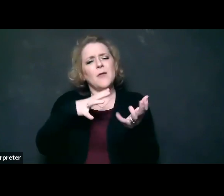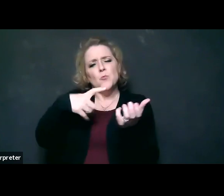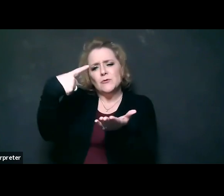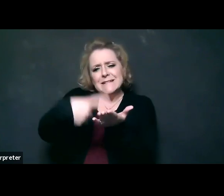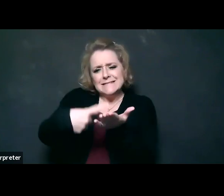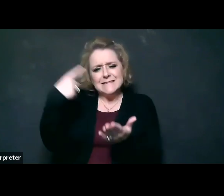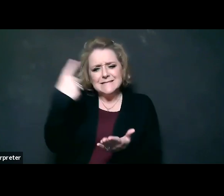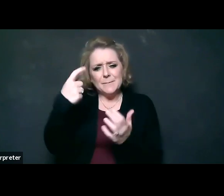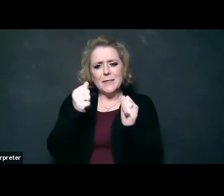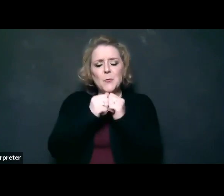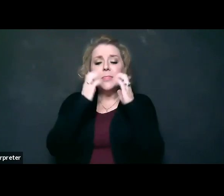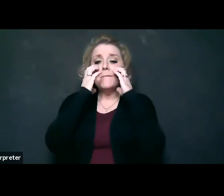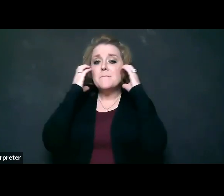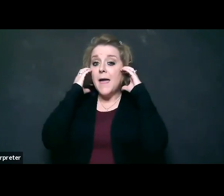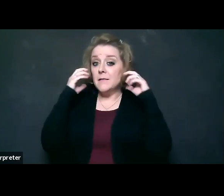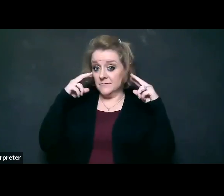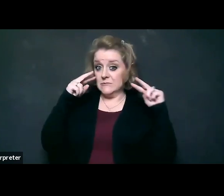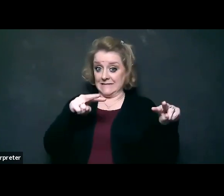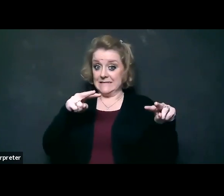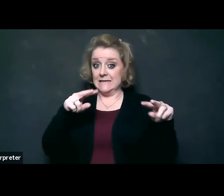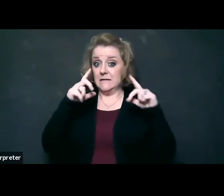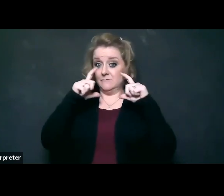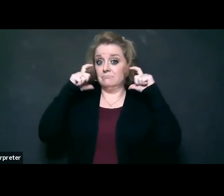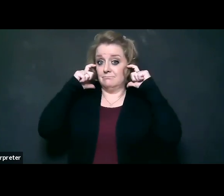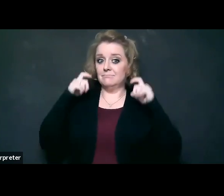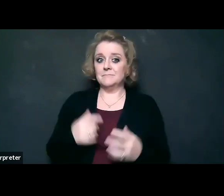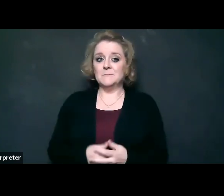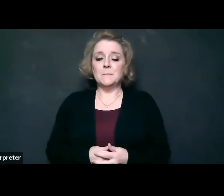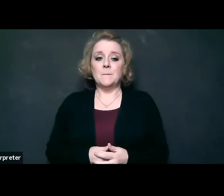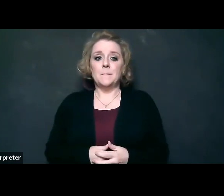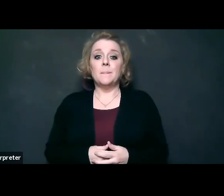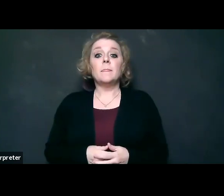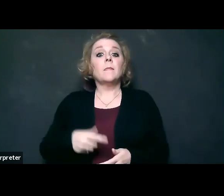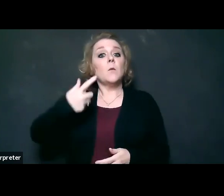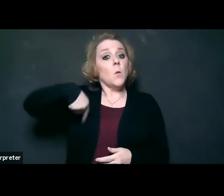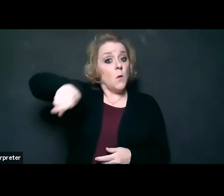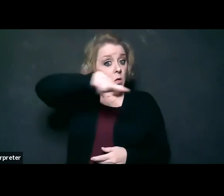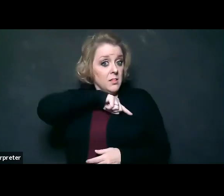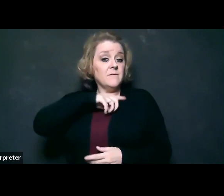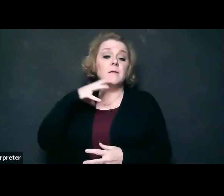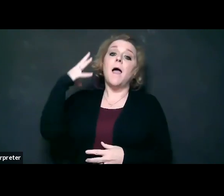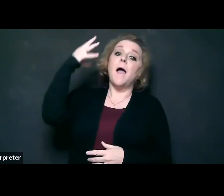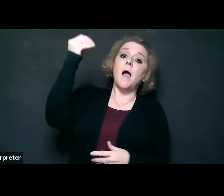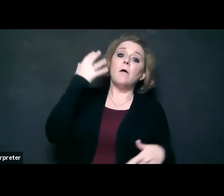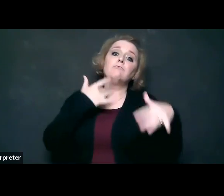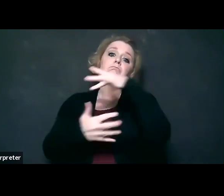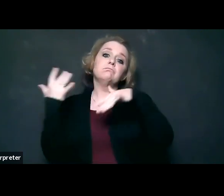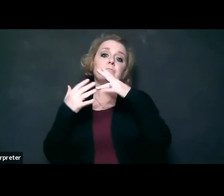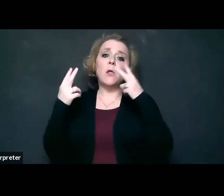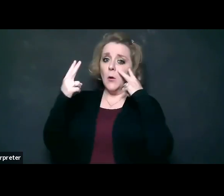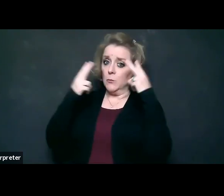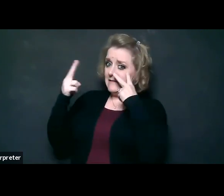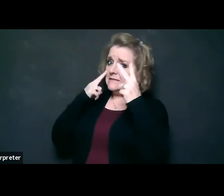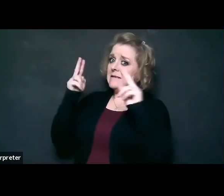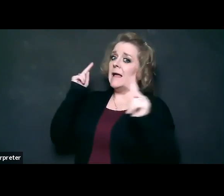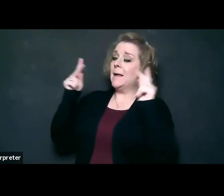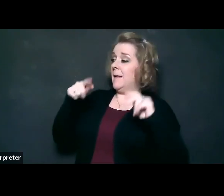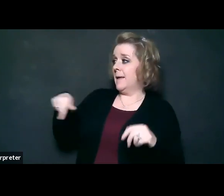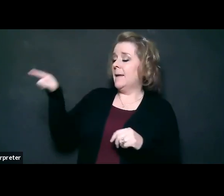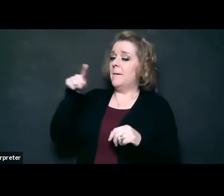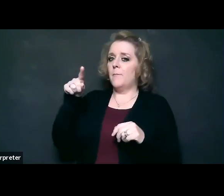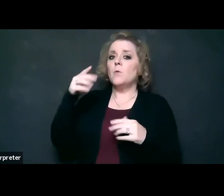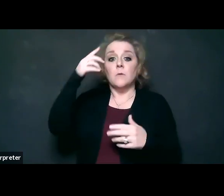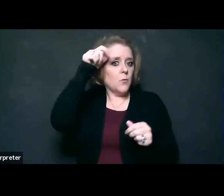my visual I want you to think of today. We have all been out in the community. We've all seen people getting around, and we're all keenly aware of